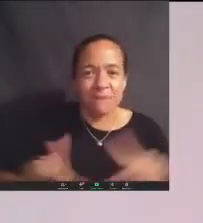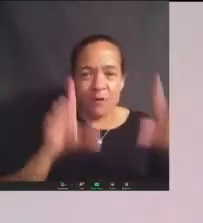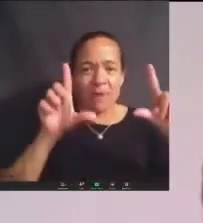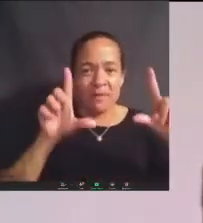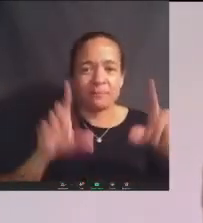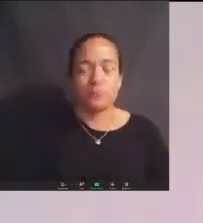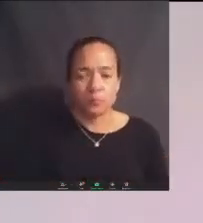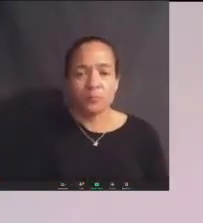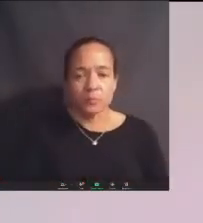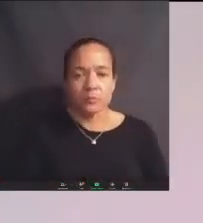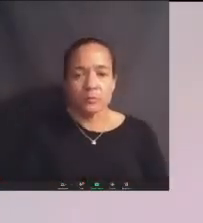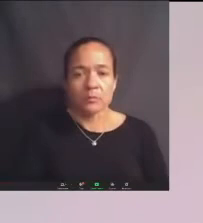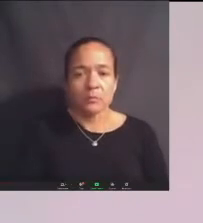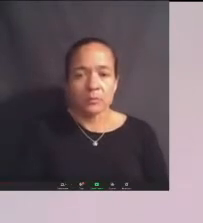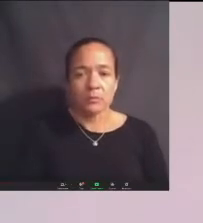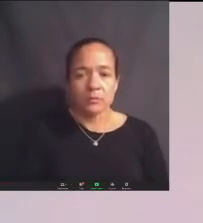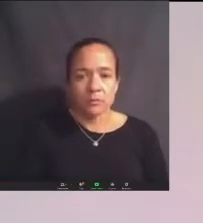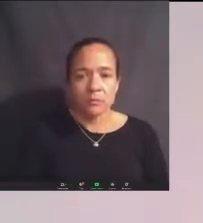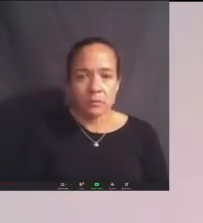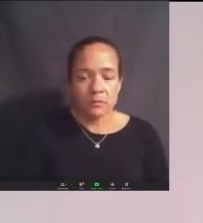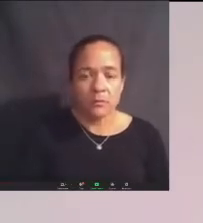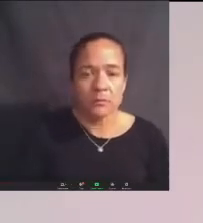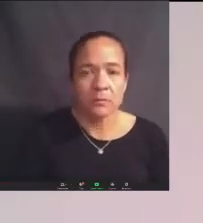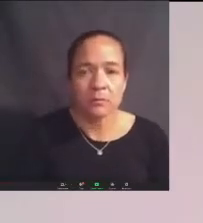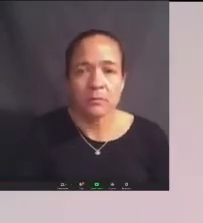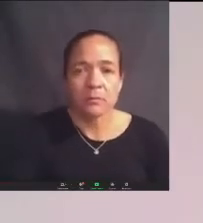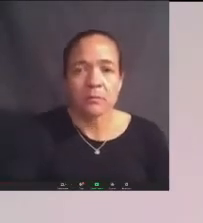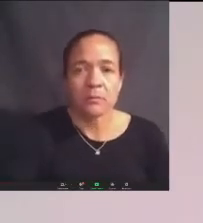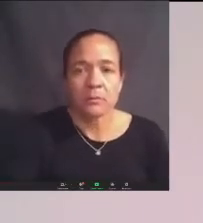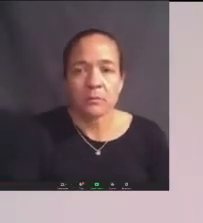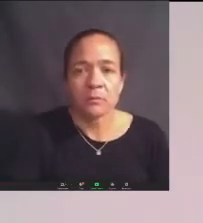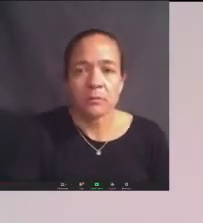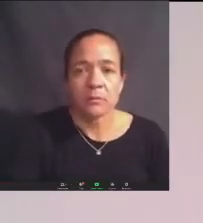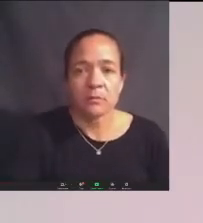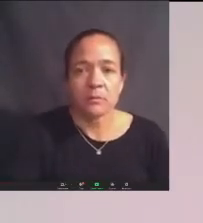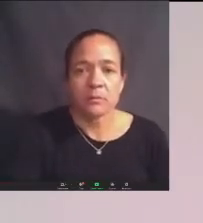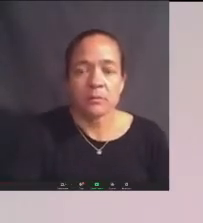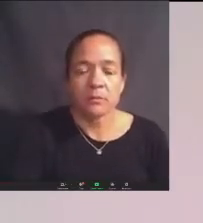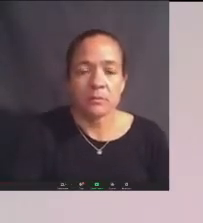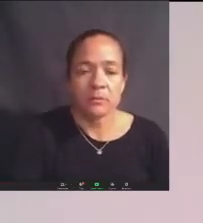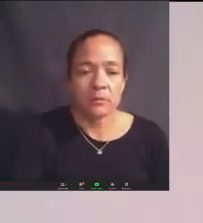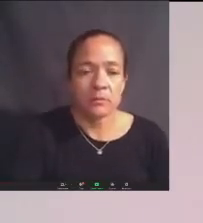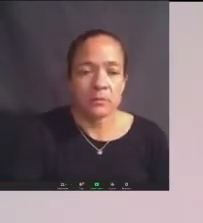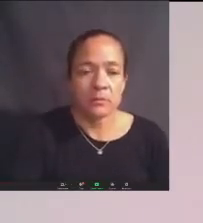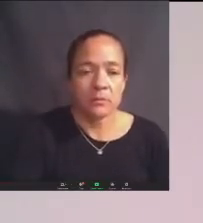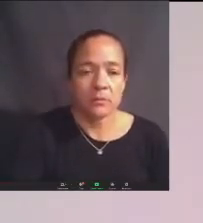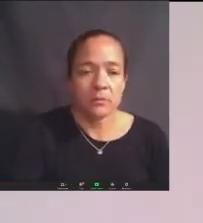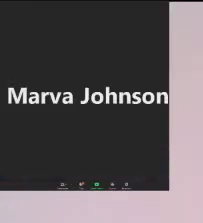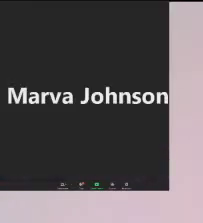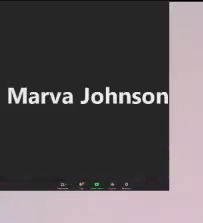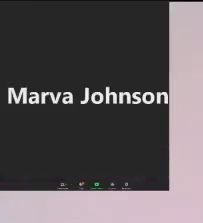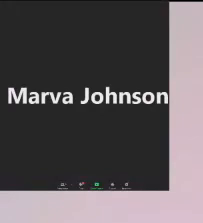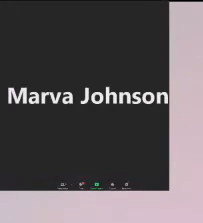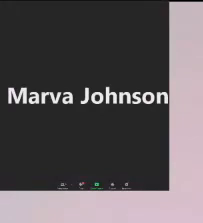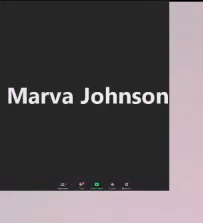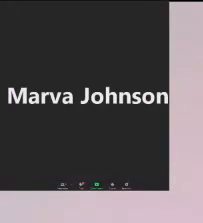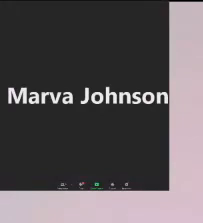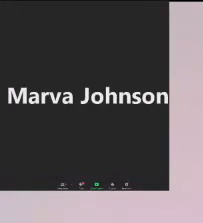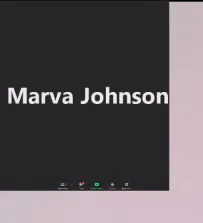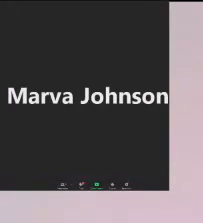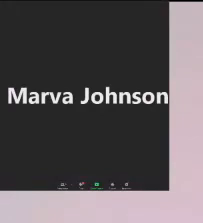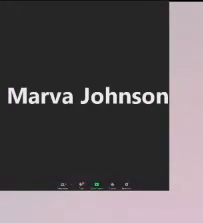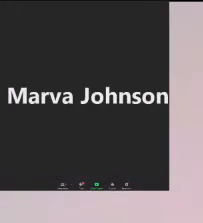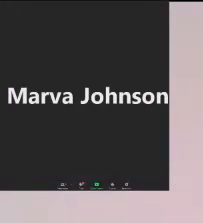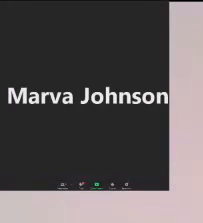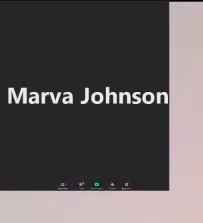to join the Circle community, the Black Communicator Circle community at ComNet that was just launched this year. So